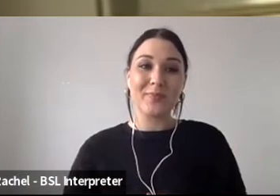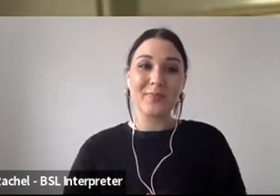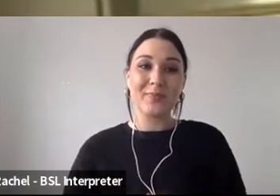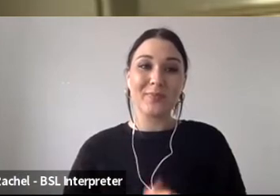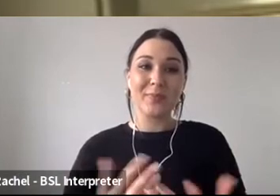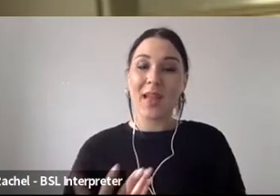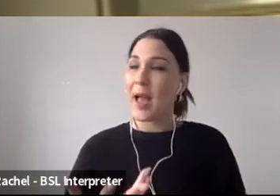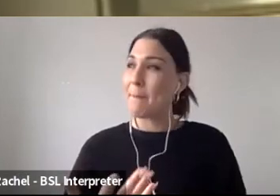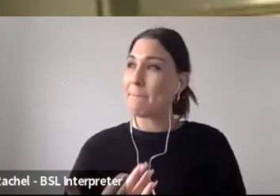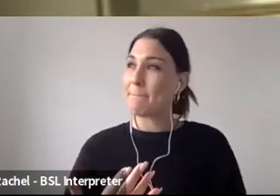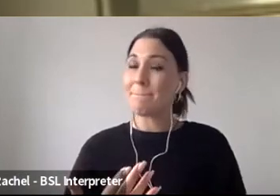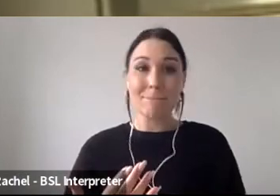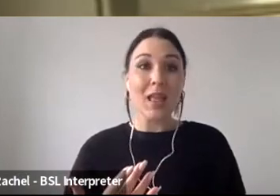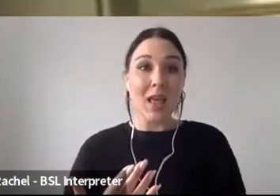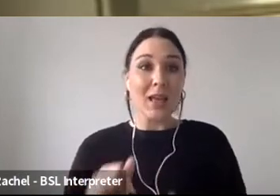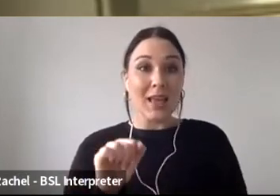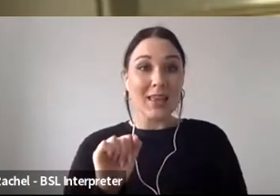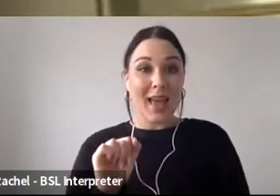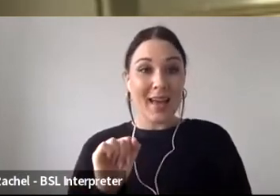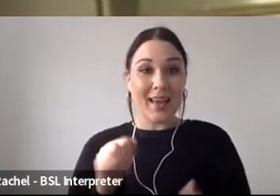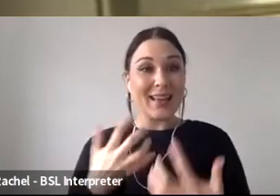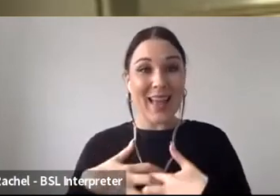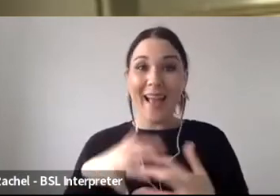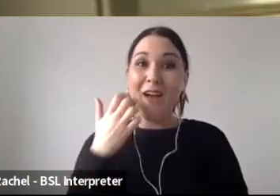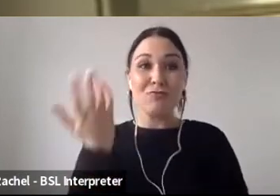Yeah, these are the tech that I use them every day.